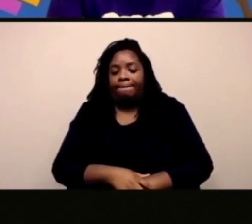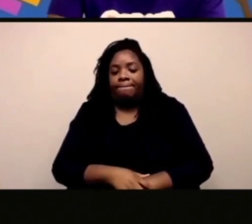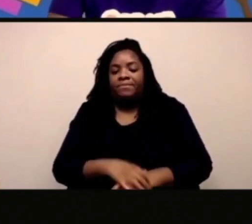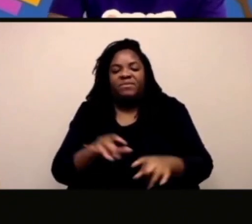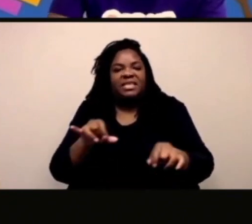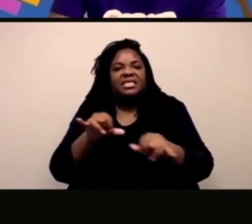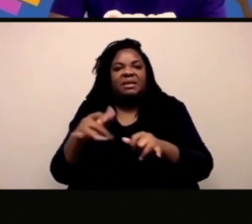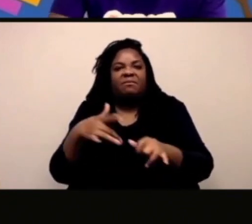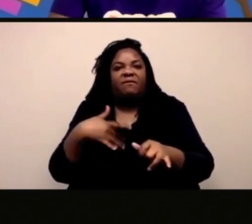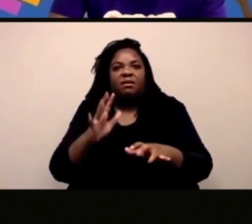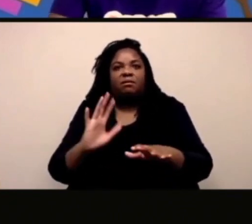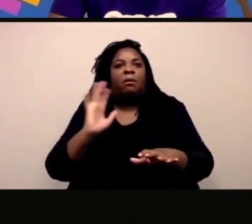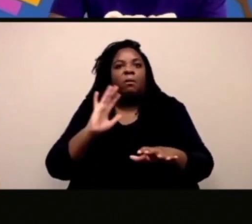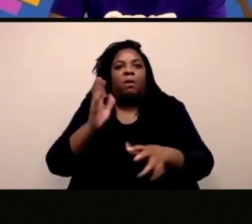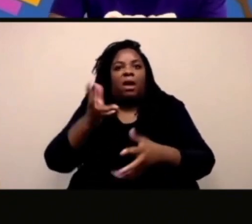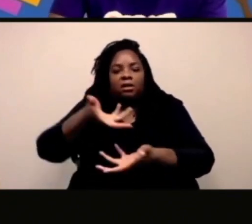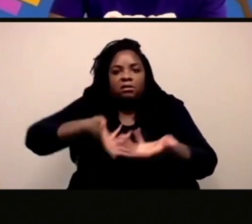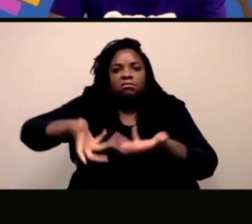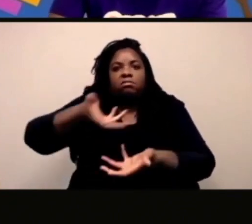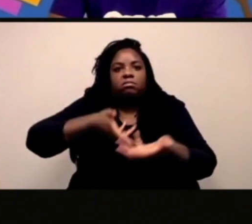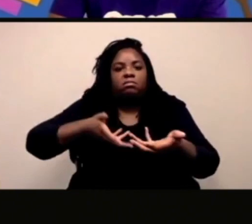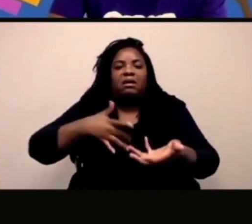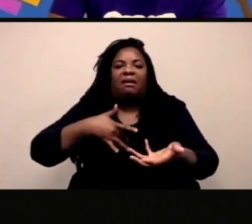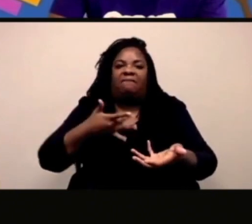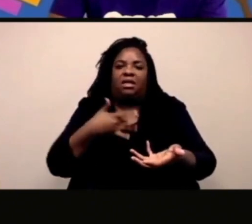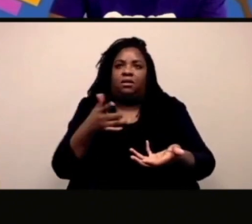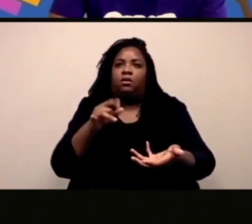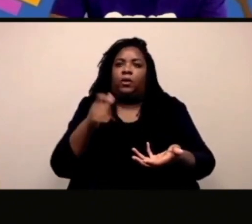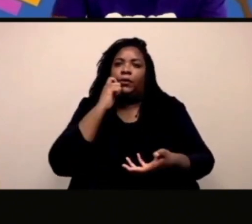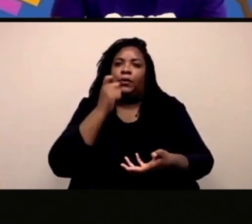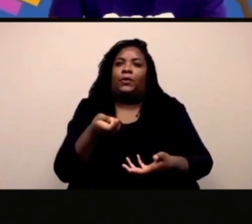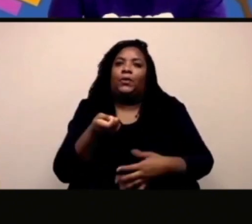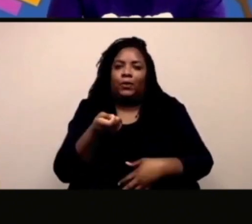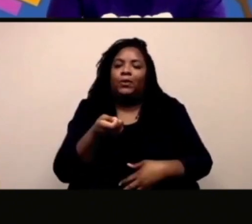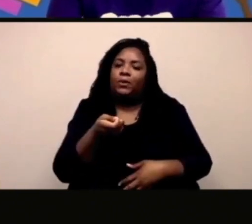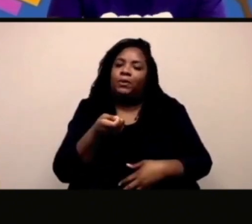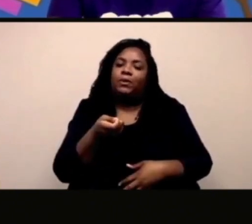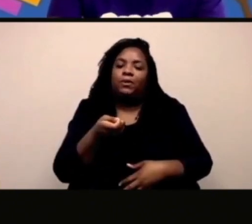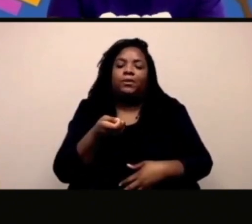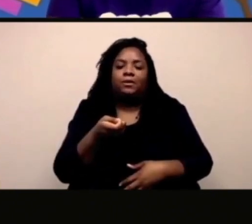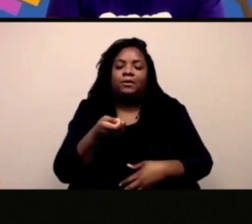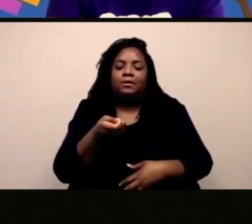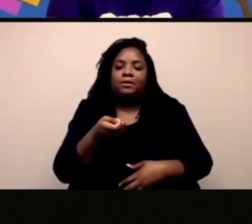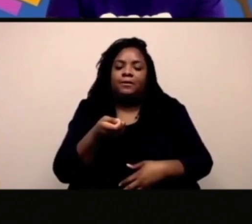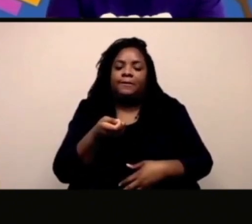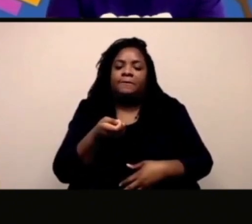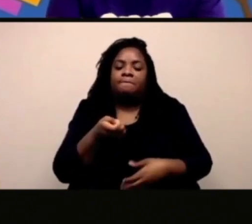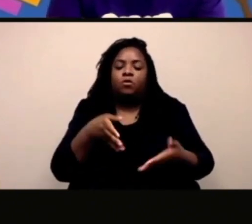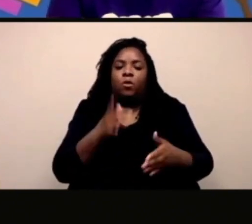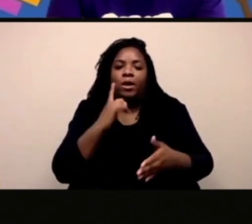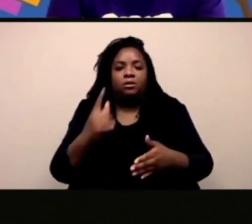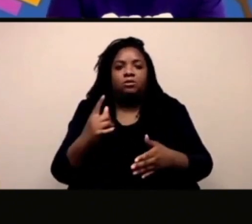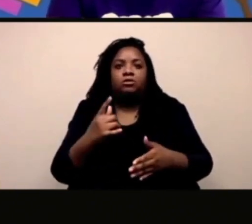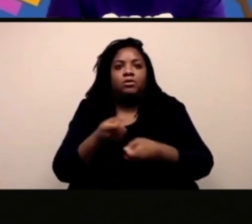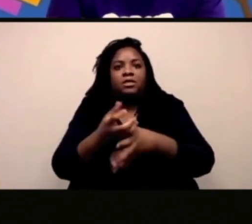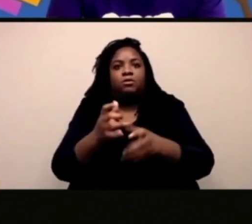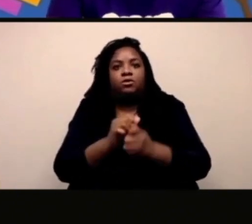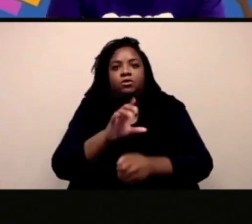the past. So I think that's like a really cool way to engage with coding and expressing